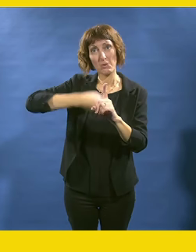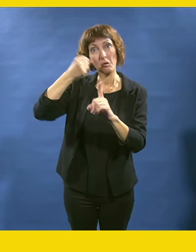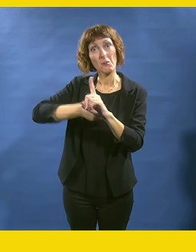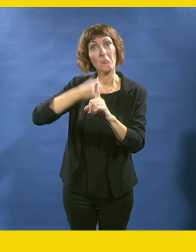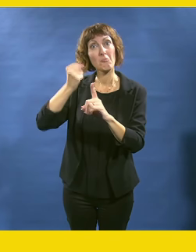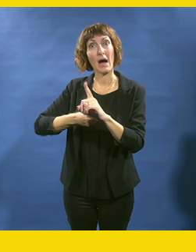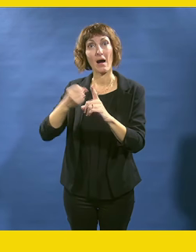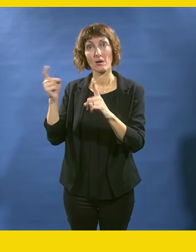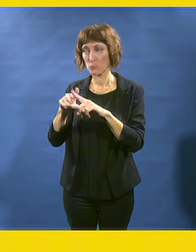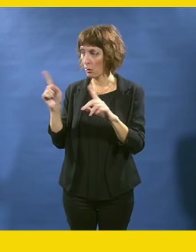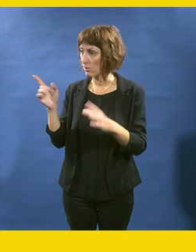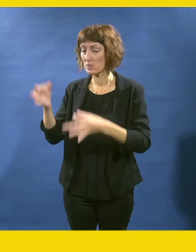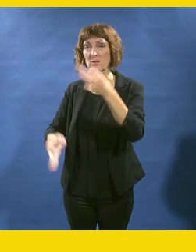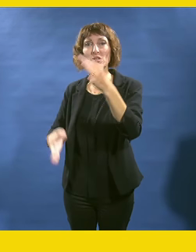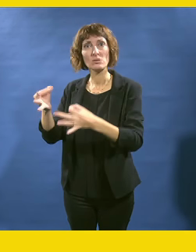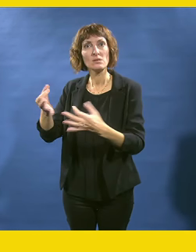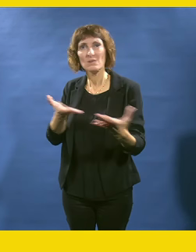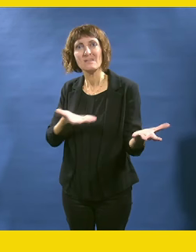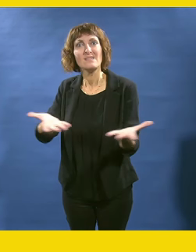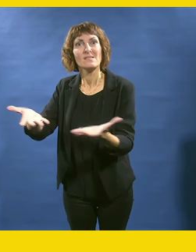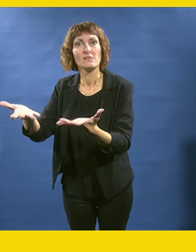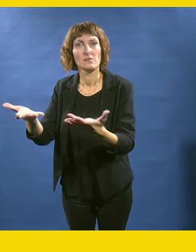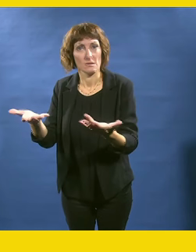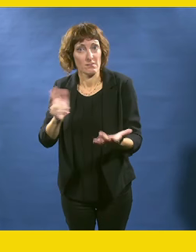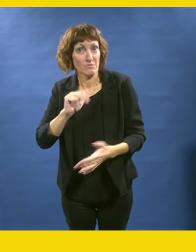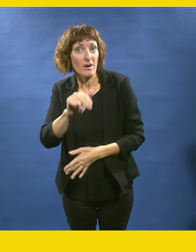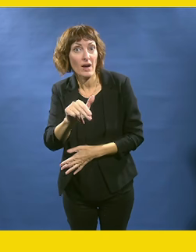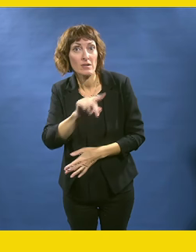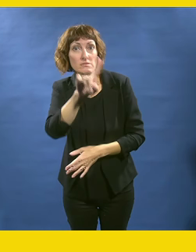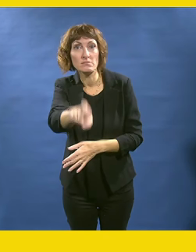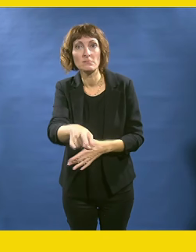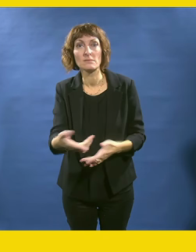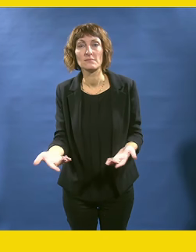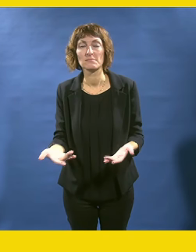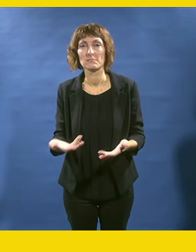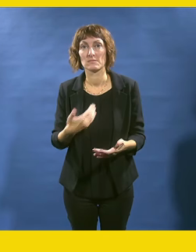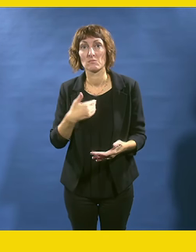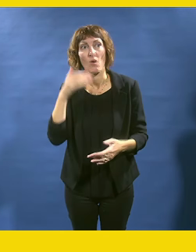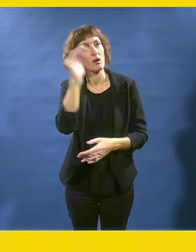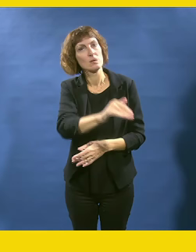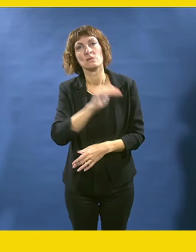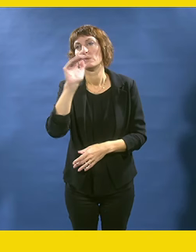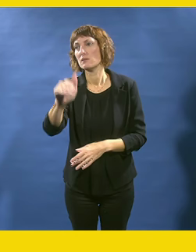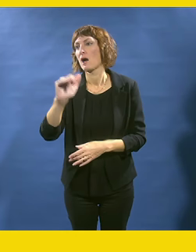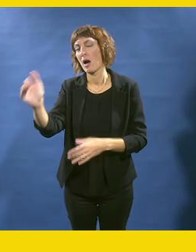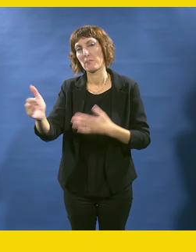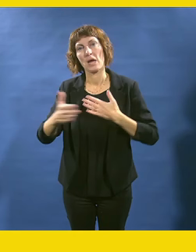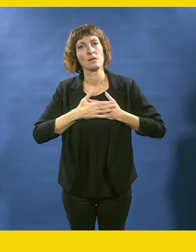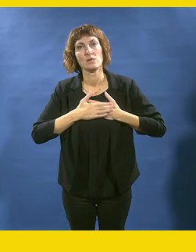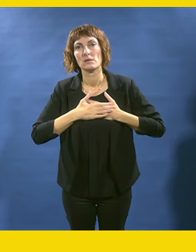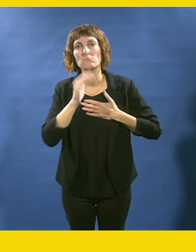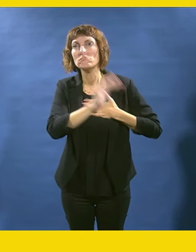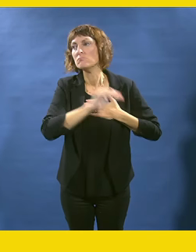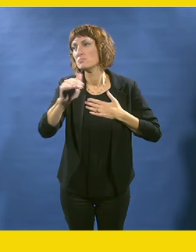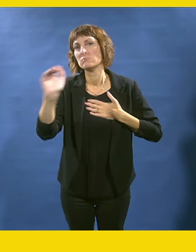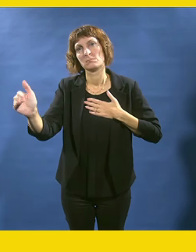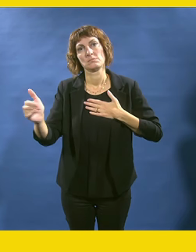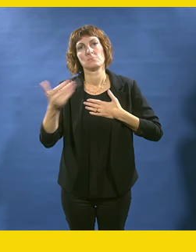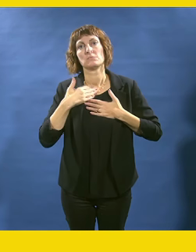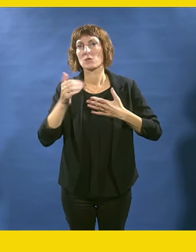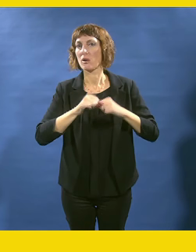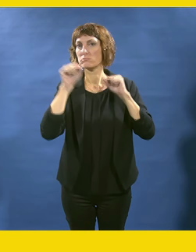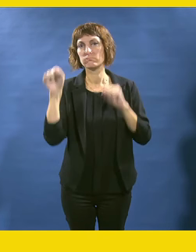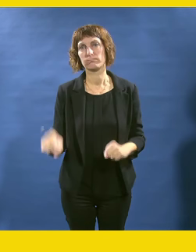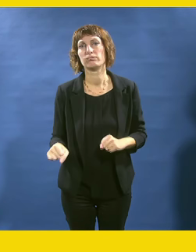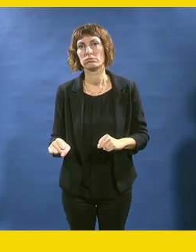gender apartheid that exists in Afghanistan, hold the Taliban regime accountable for their